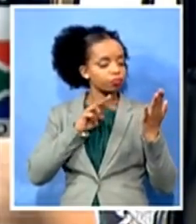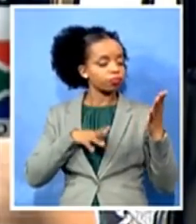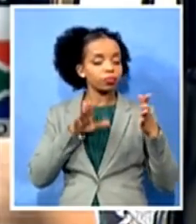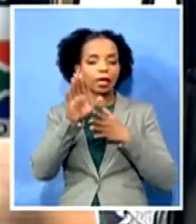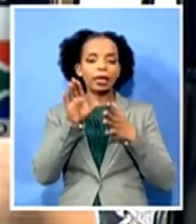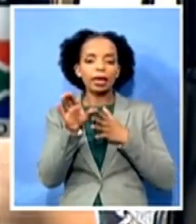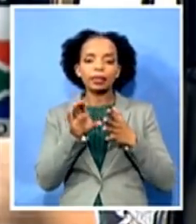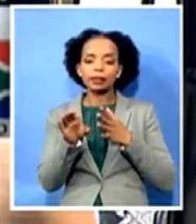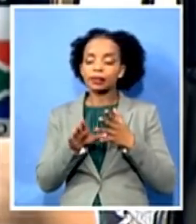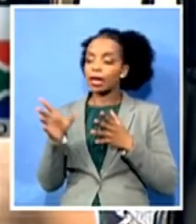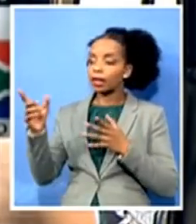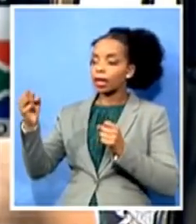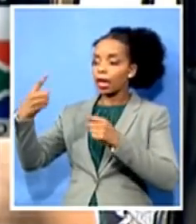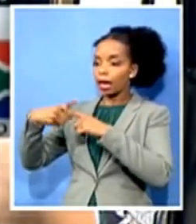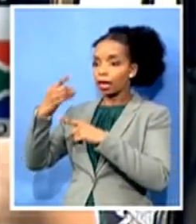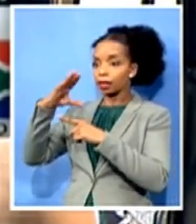list.